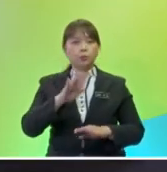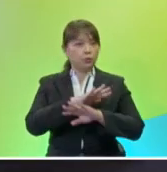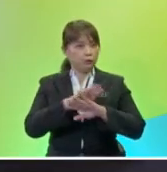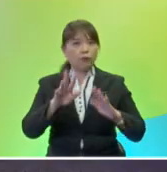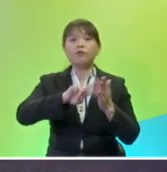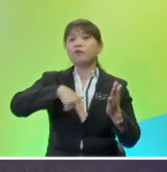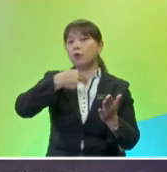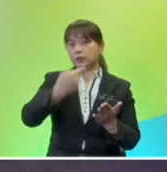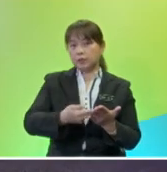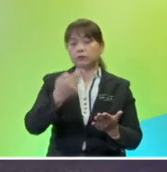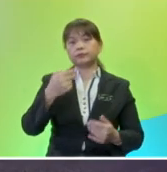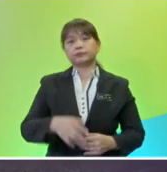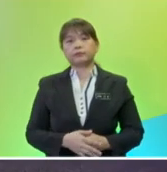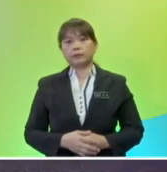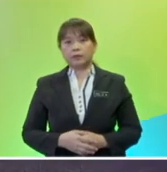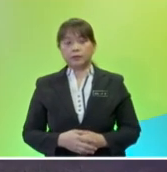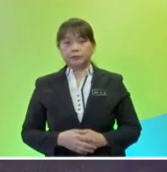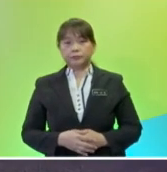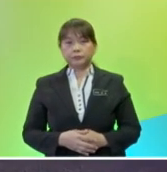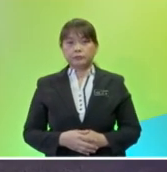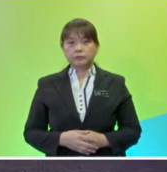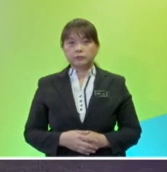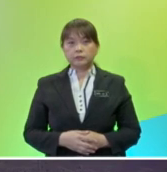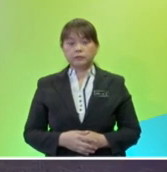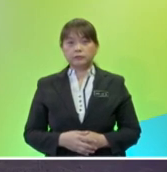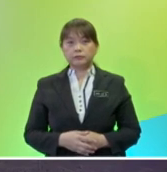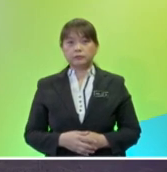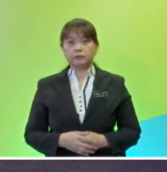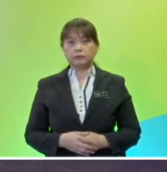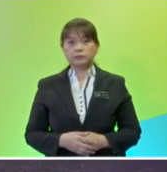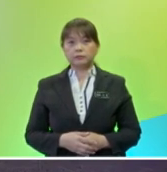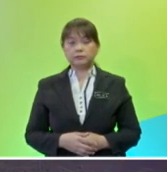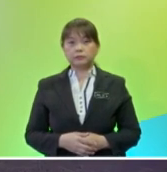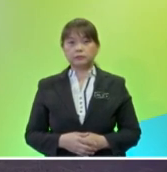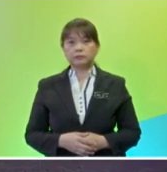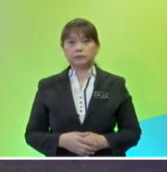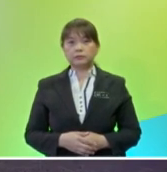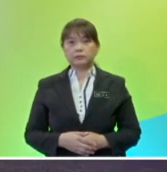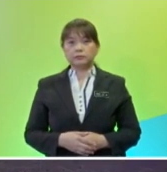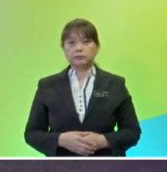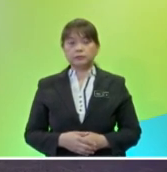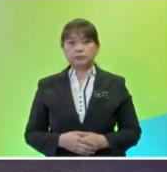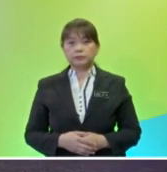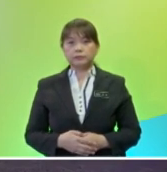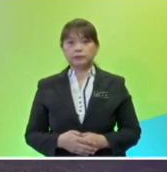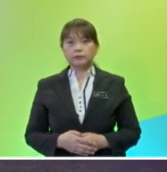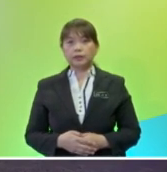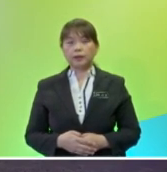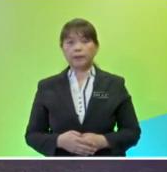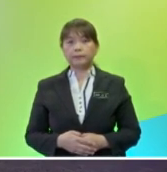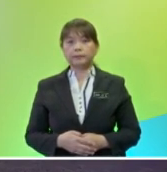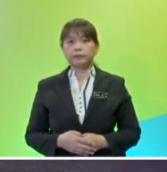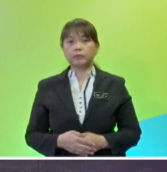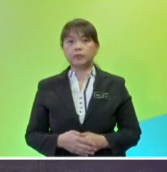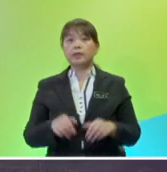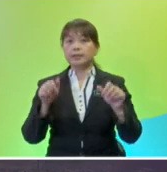that we want to screw it into is very deep and we cannot reach it with our fingers, that's very useful as well. So can you